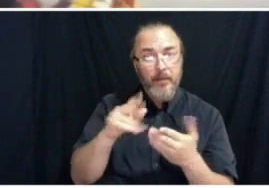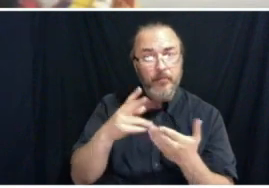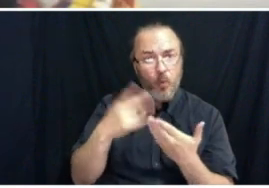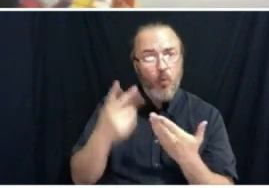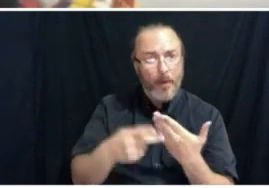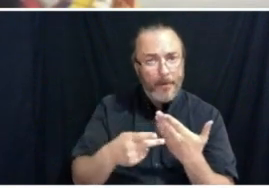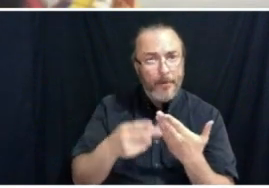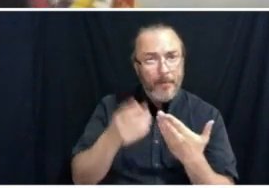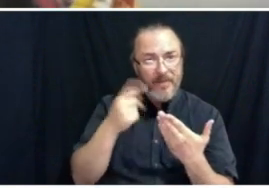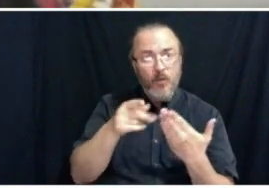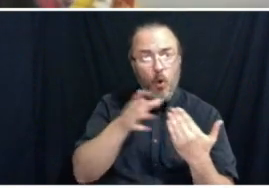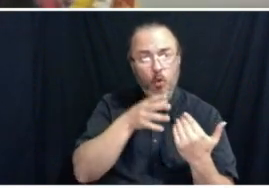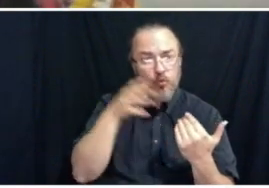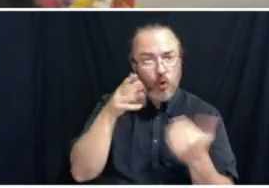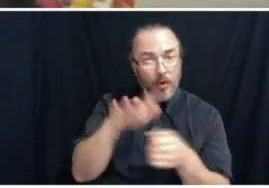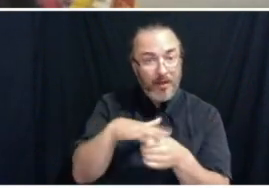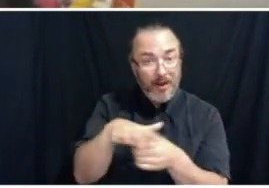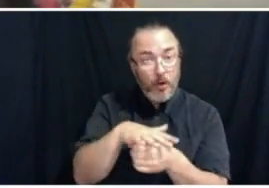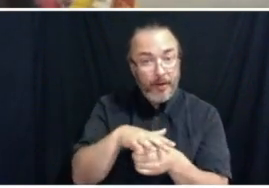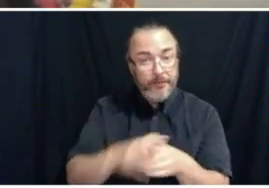rural areas.